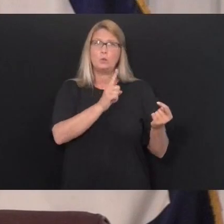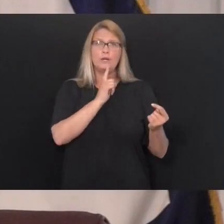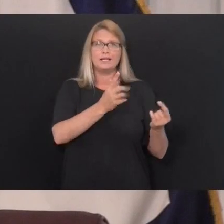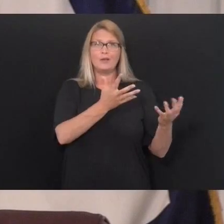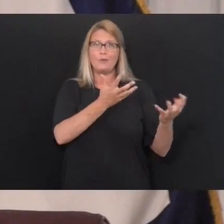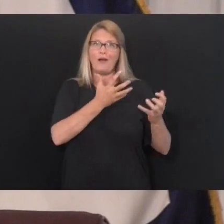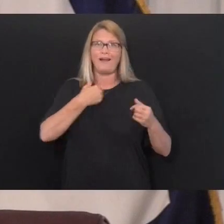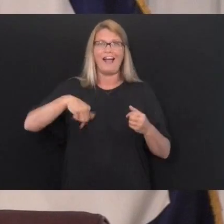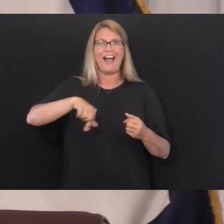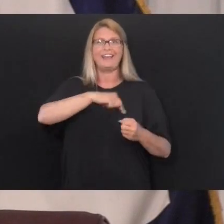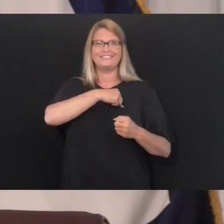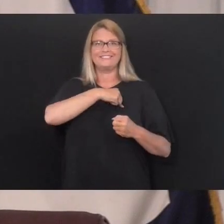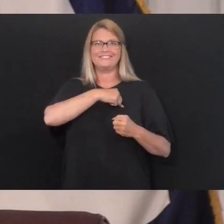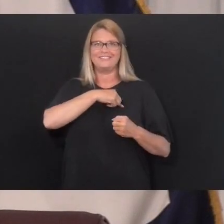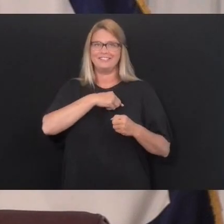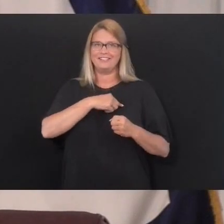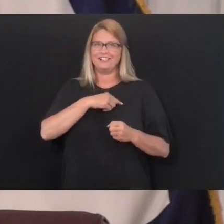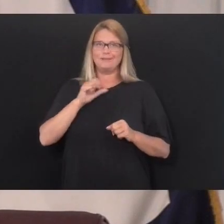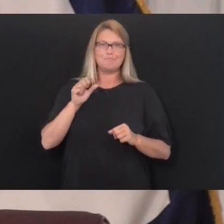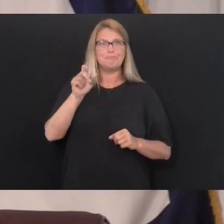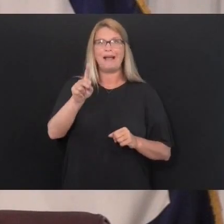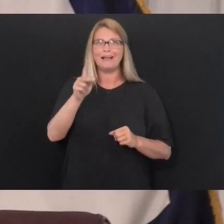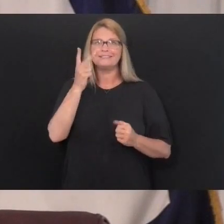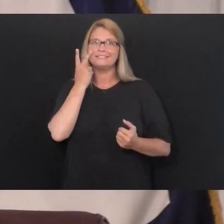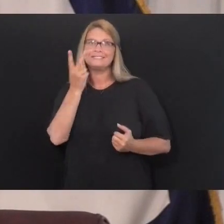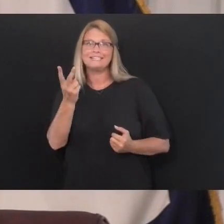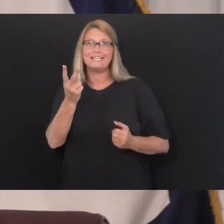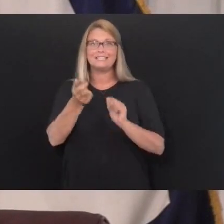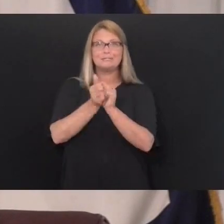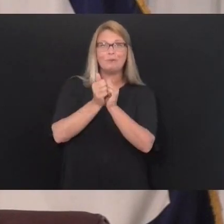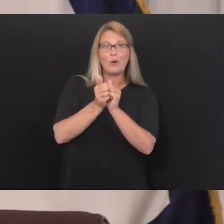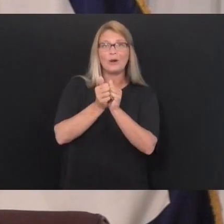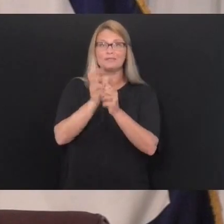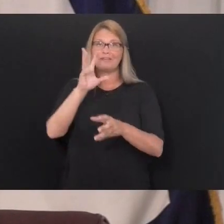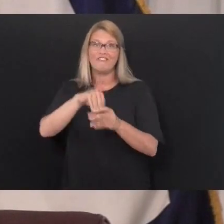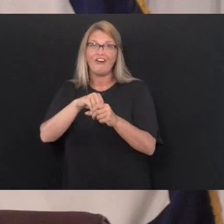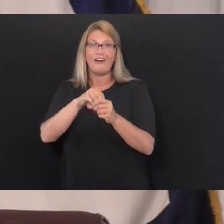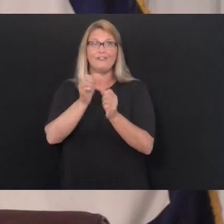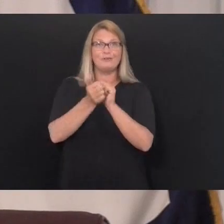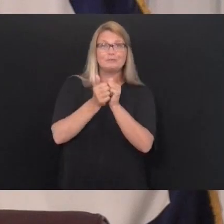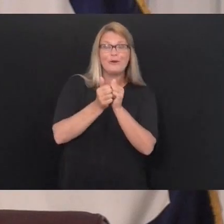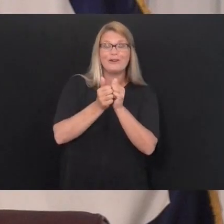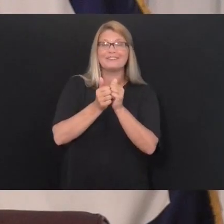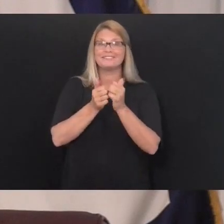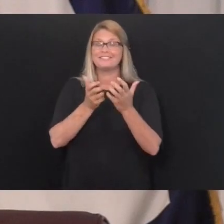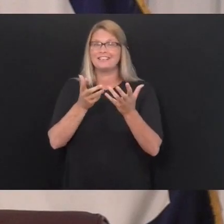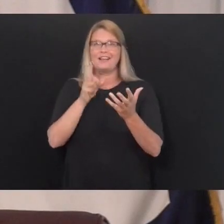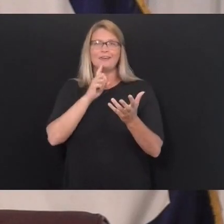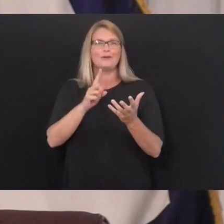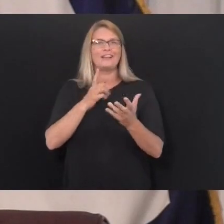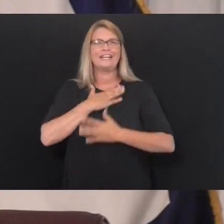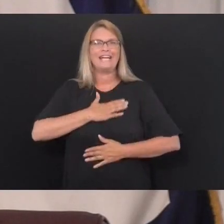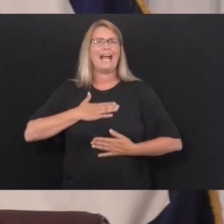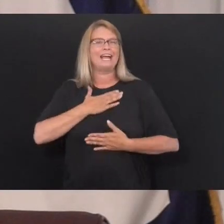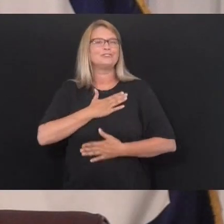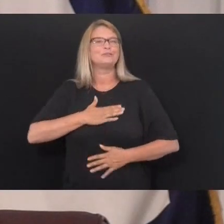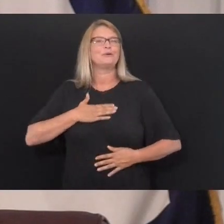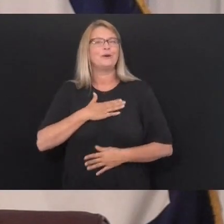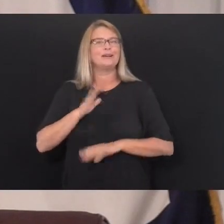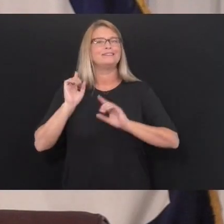that. With that being said, golf has the least number of days required to